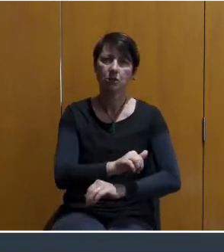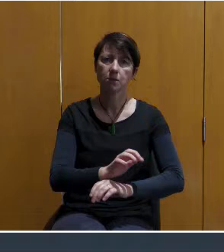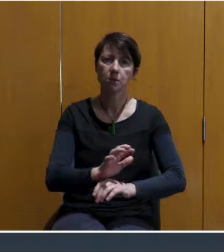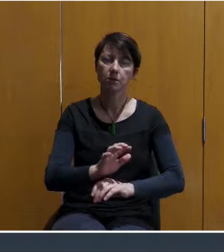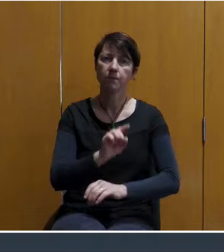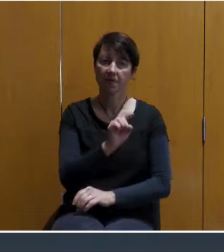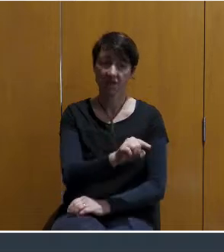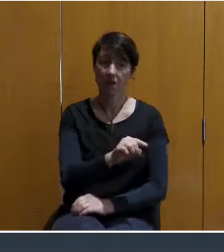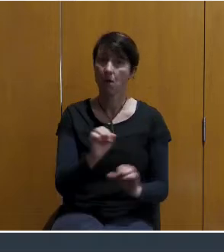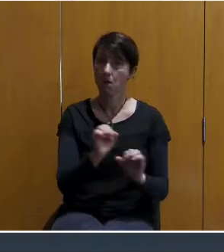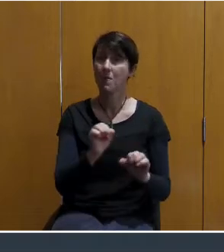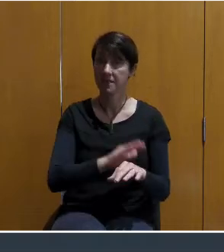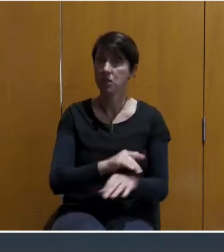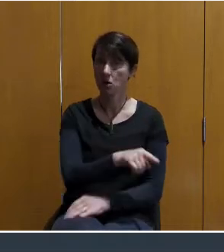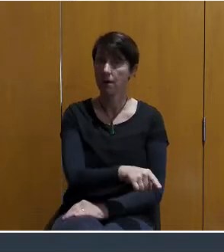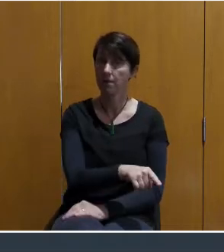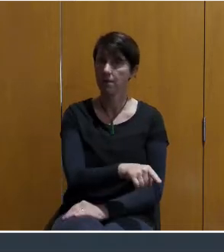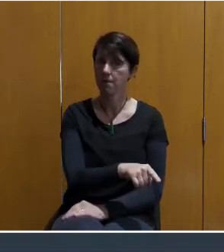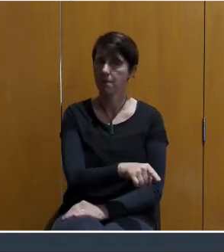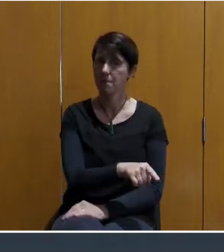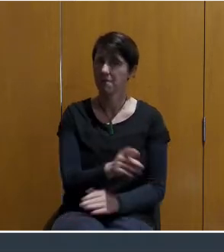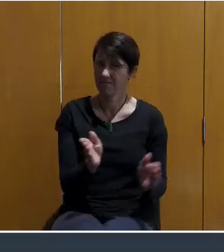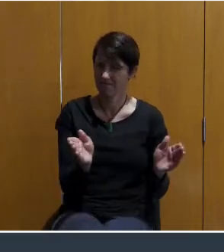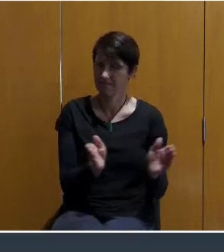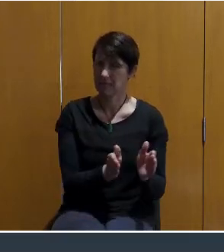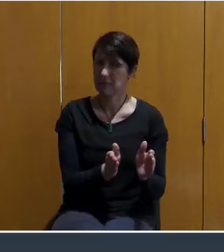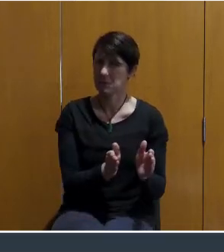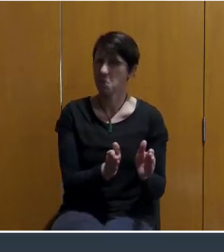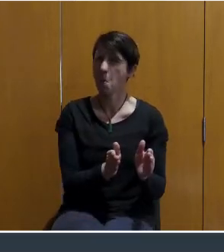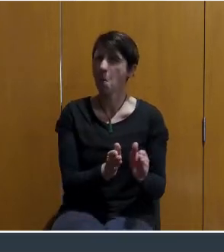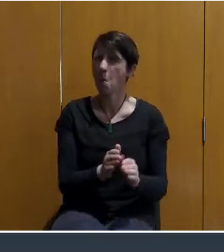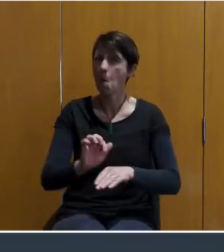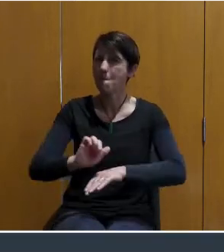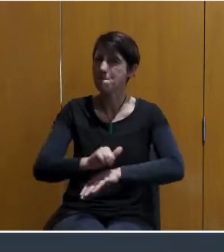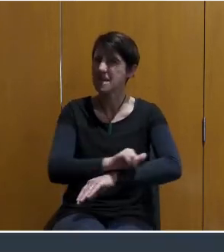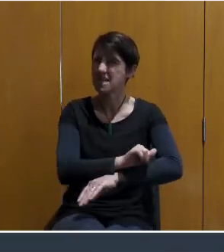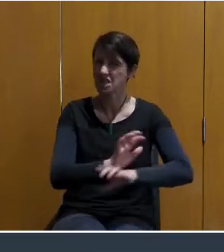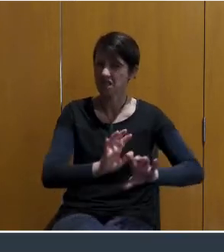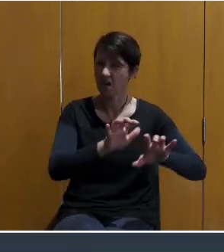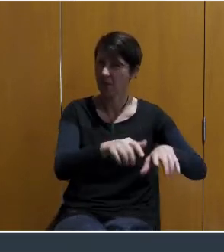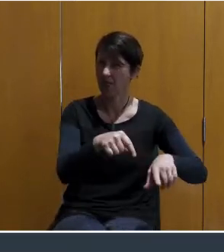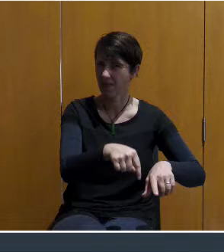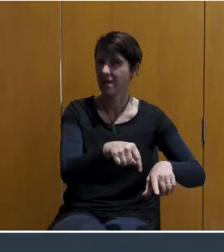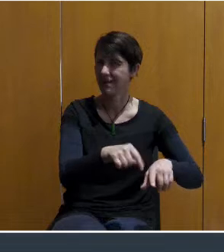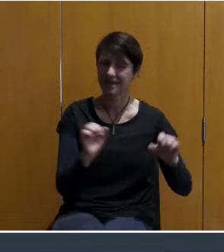I think it's not a very large beach, so I don't think dogs really